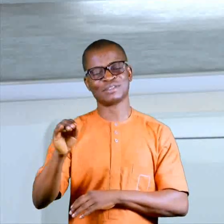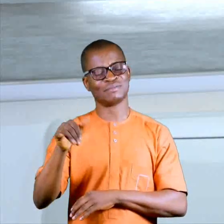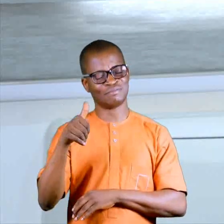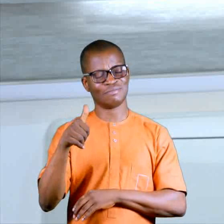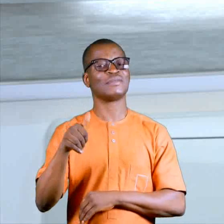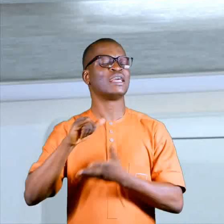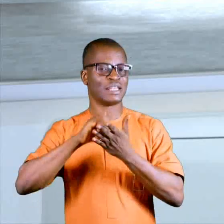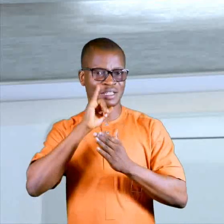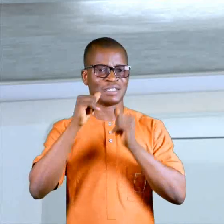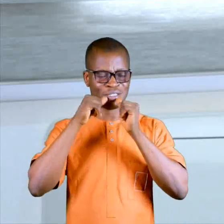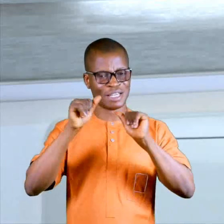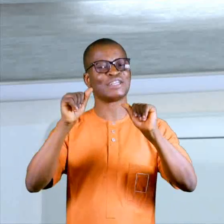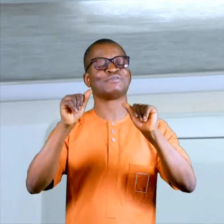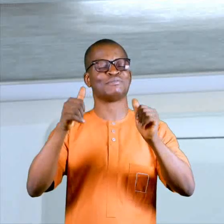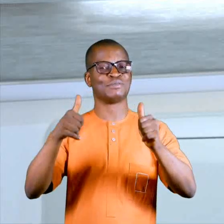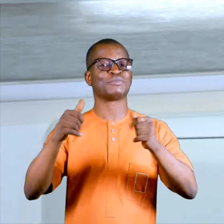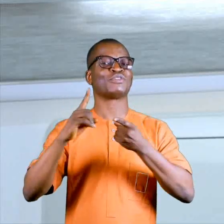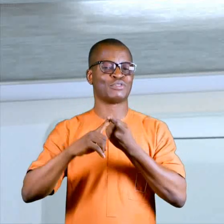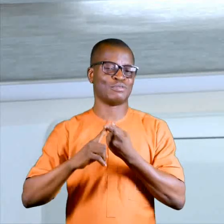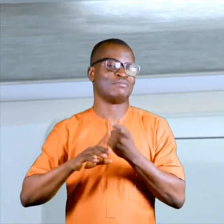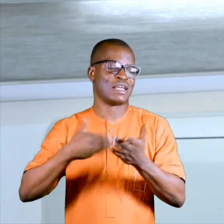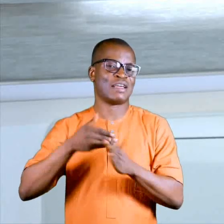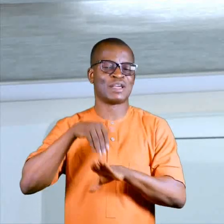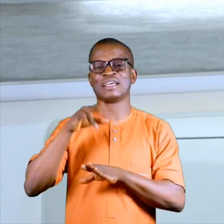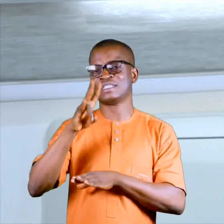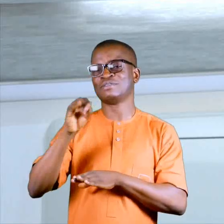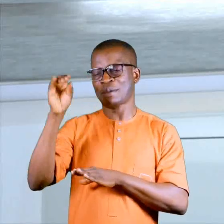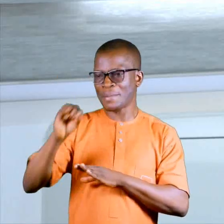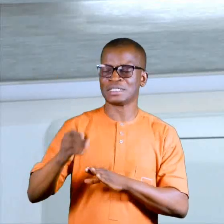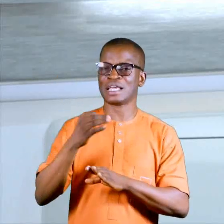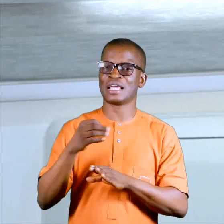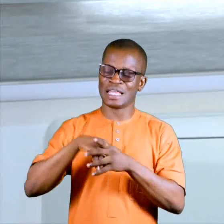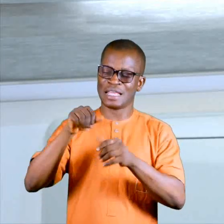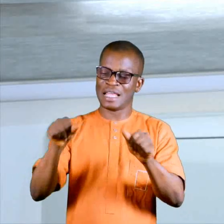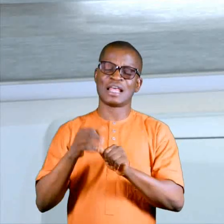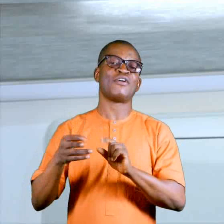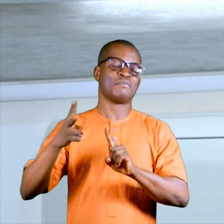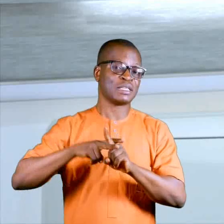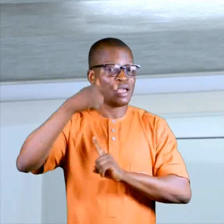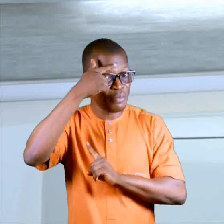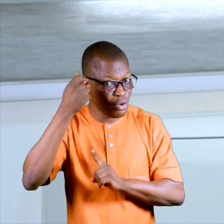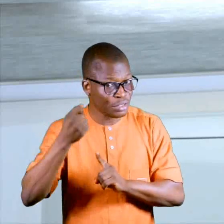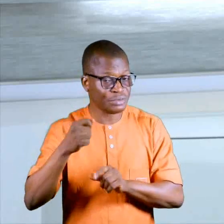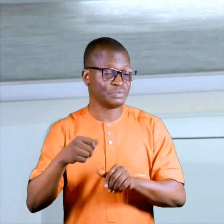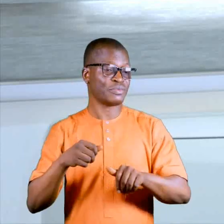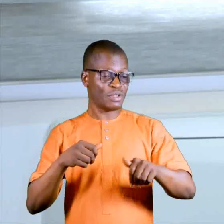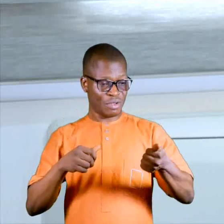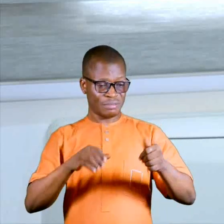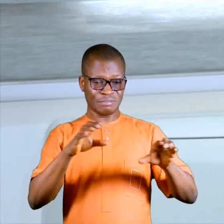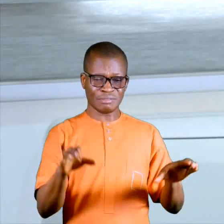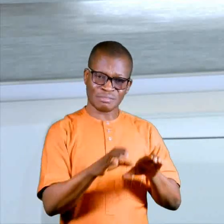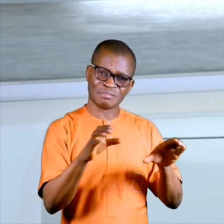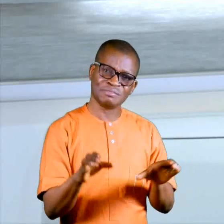that's quite an achievable feat to hit the 70% in first year of implementation. Because when those